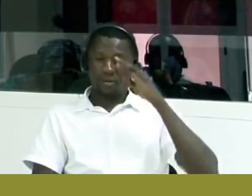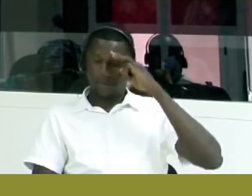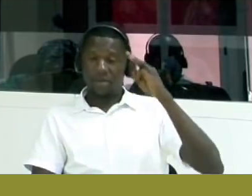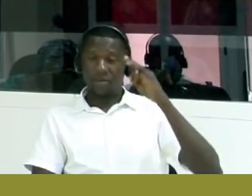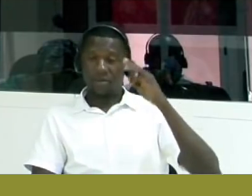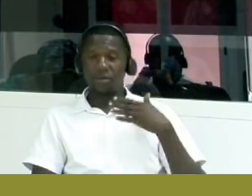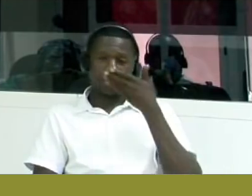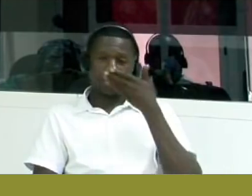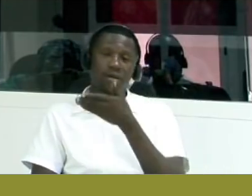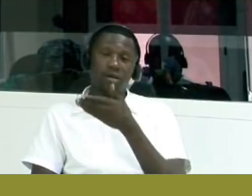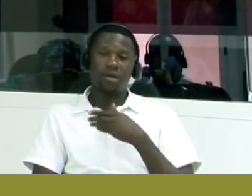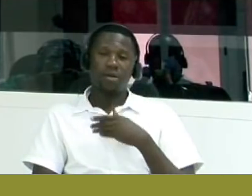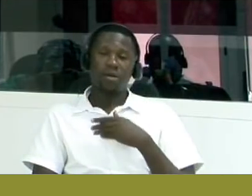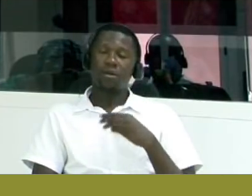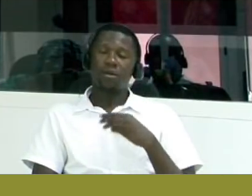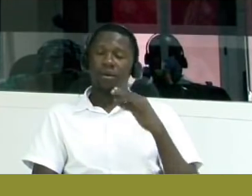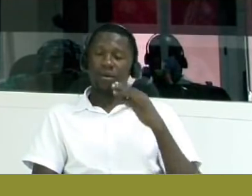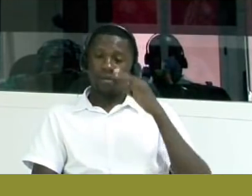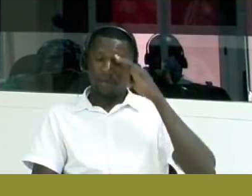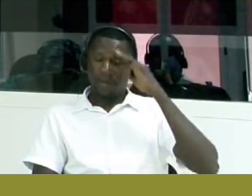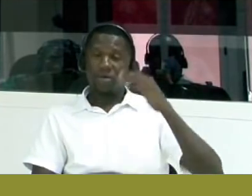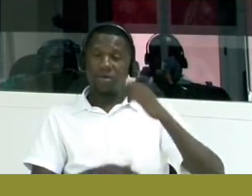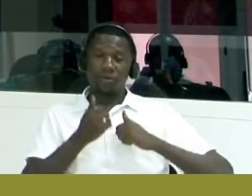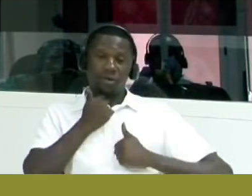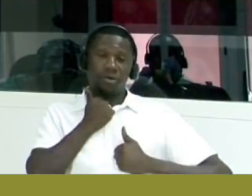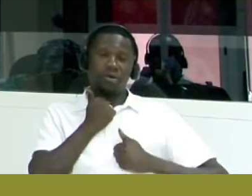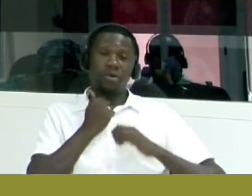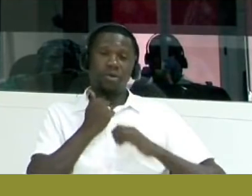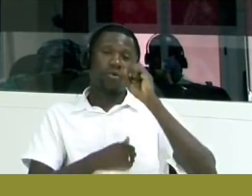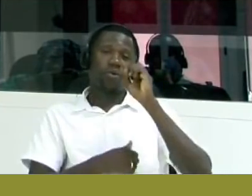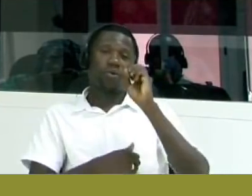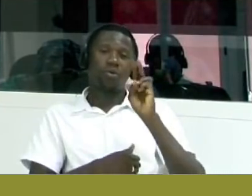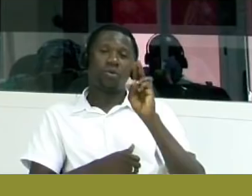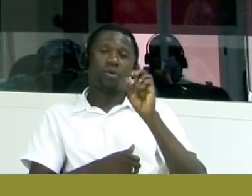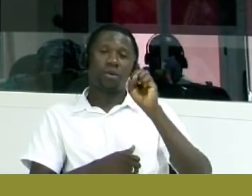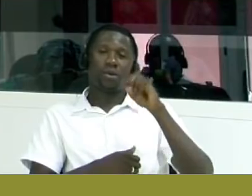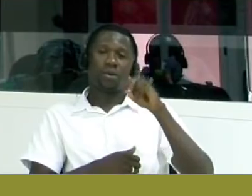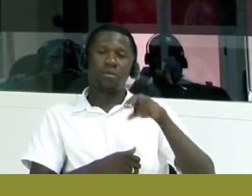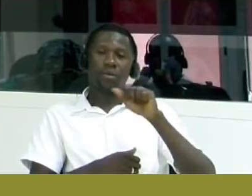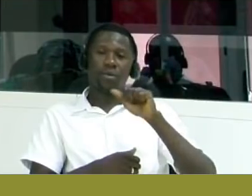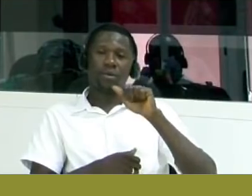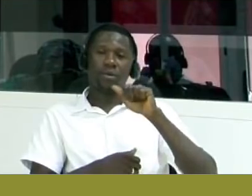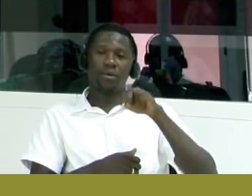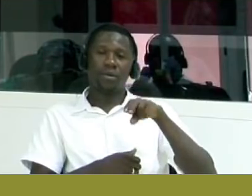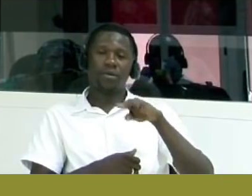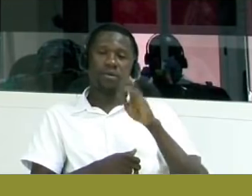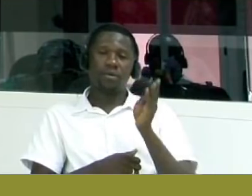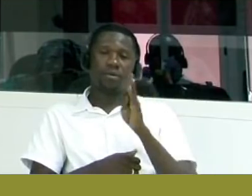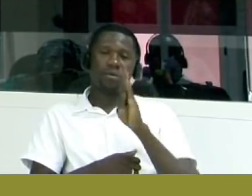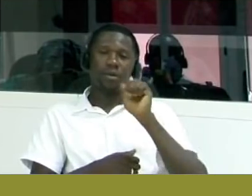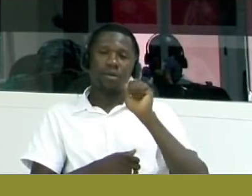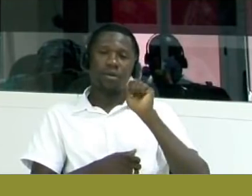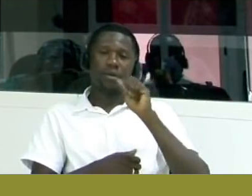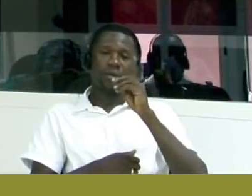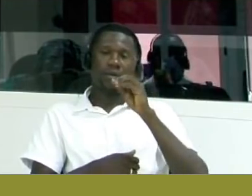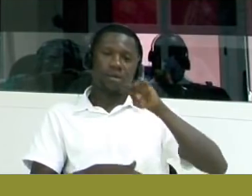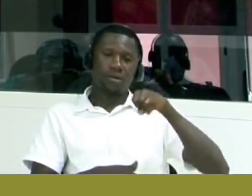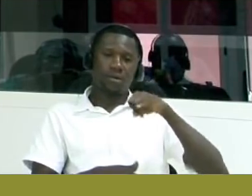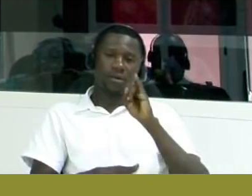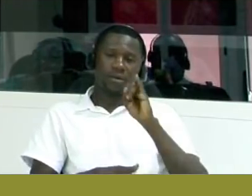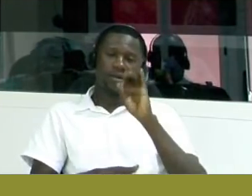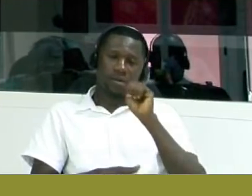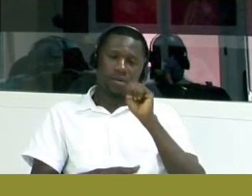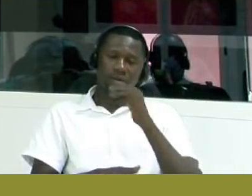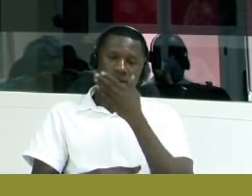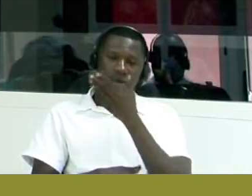Minister of the Interior. Name, please? Usman Baji. And he spoke before me,